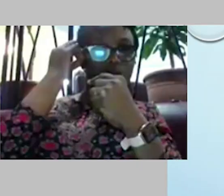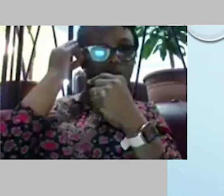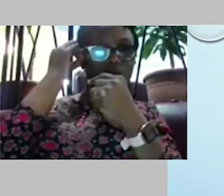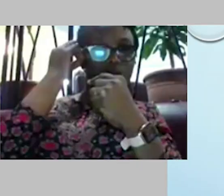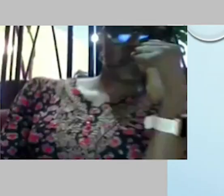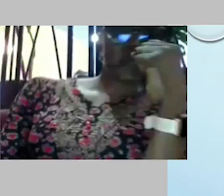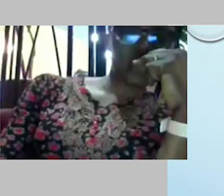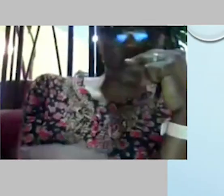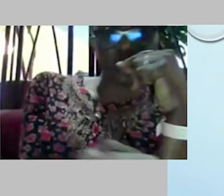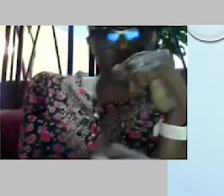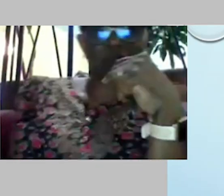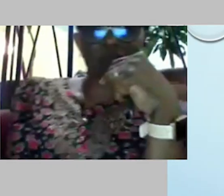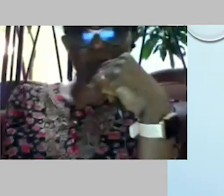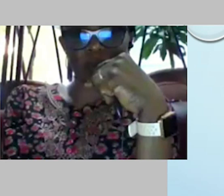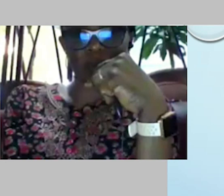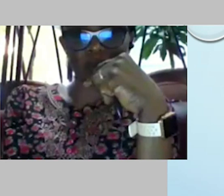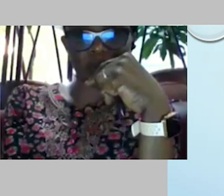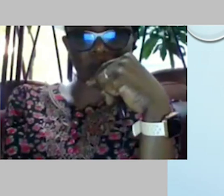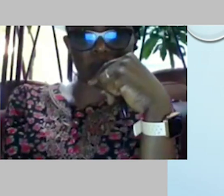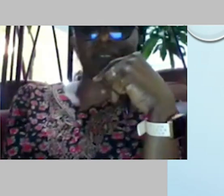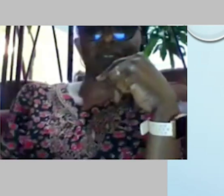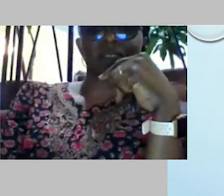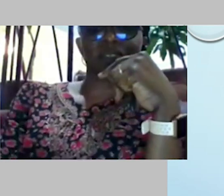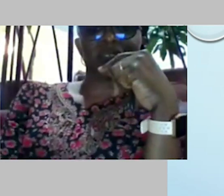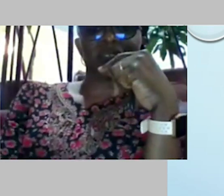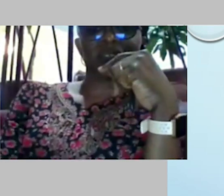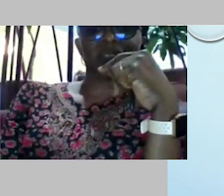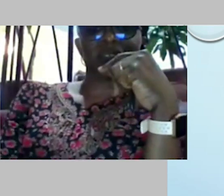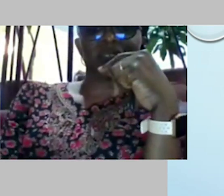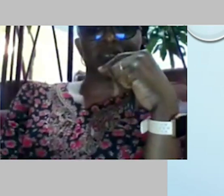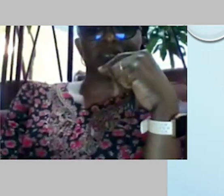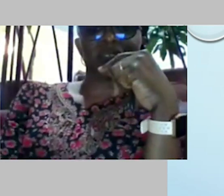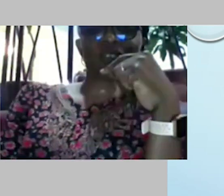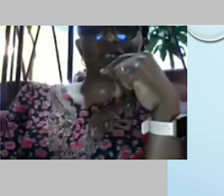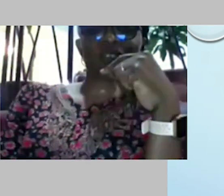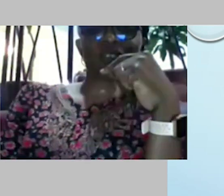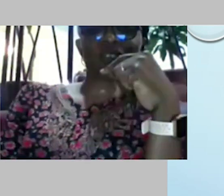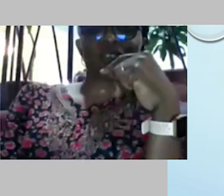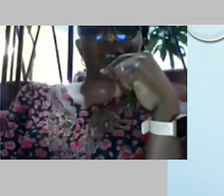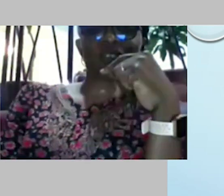Hello, do I go on? Yes, ma'am, we have your slide and it's being displayed presently.